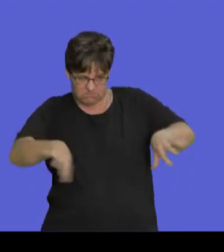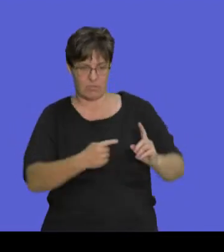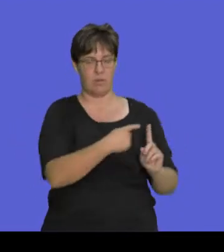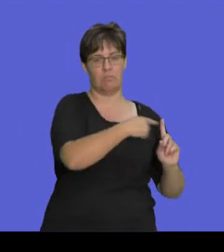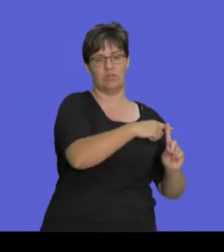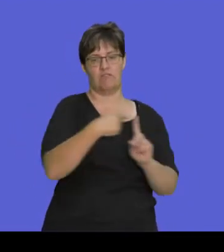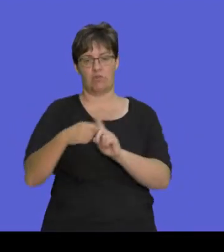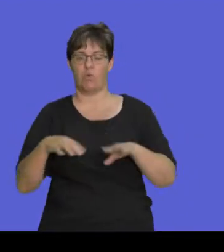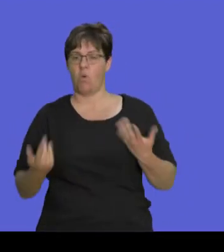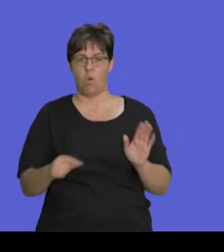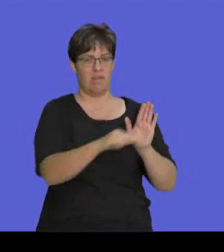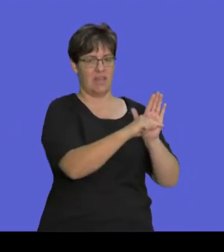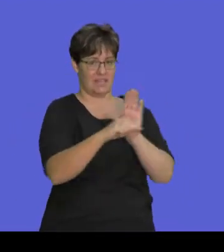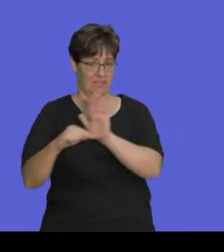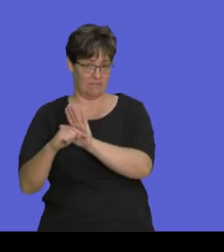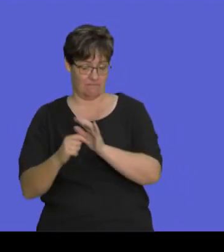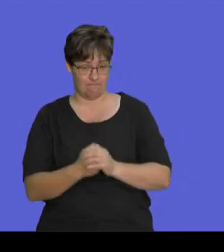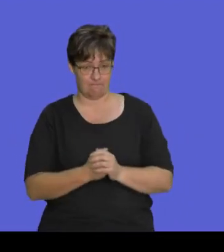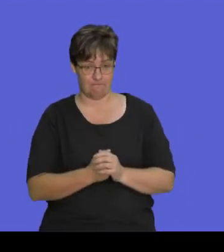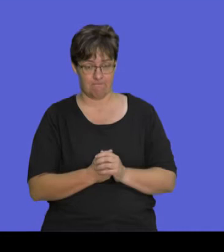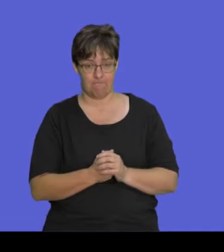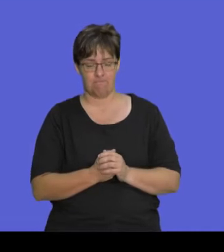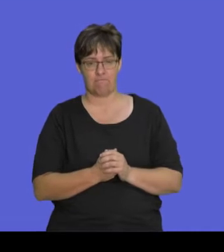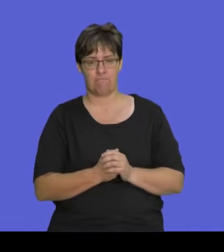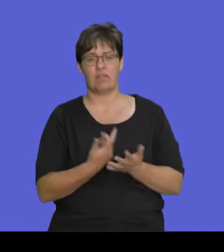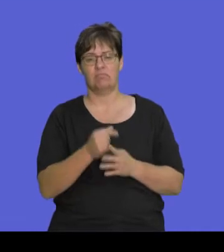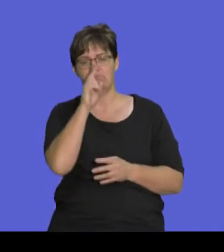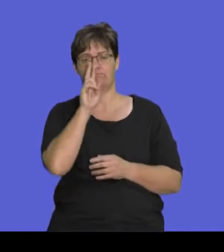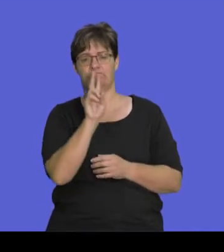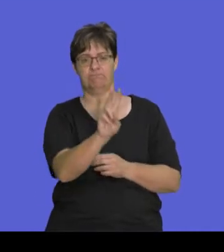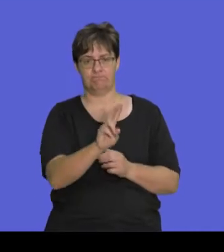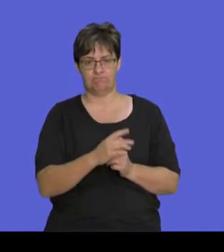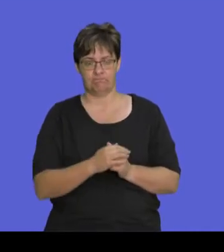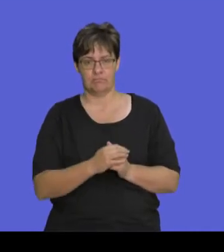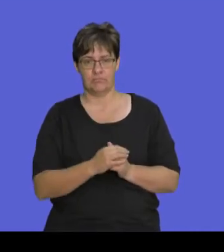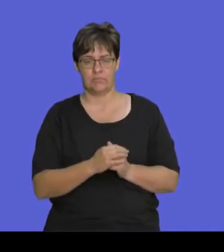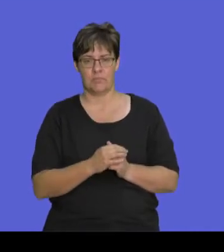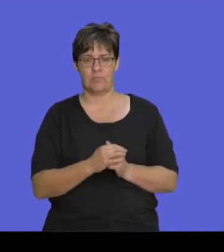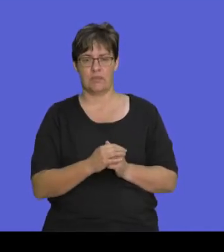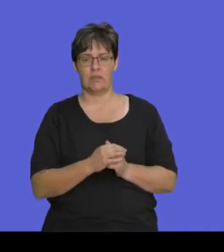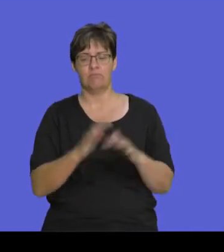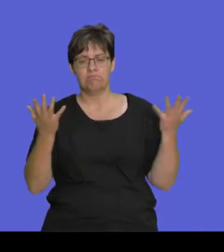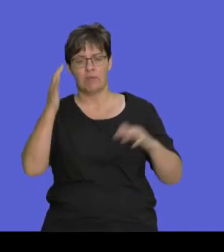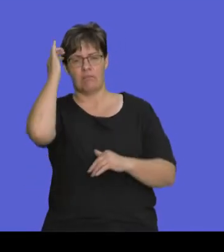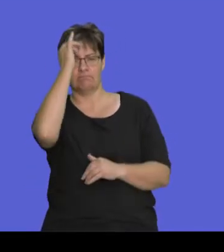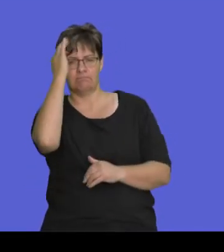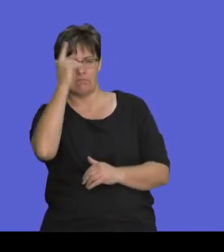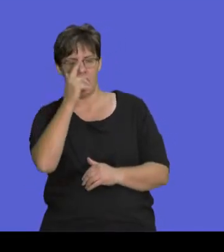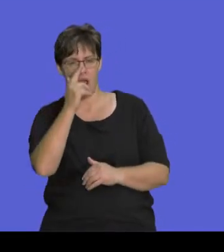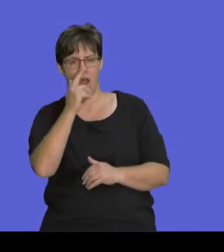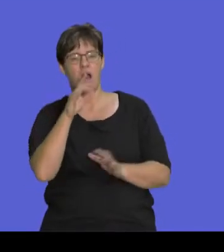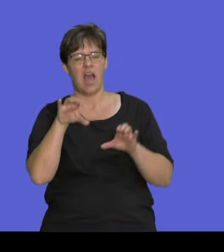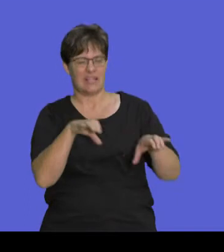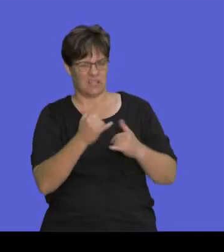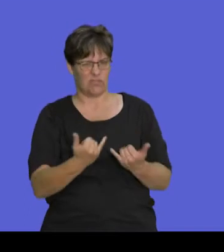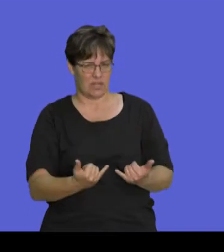has to do with like charges. Right. Let's look into the thinking exercise part of